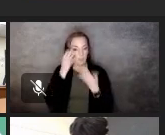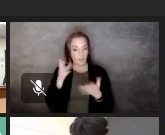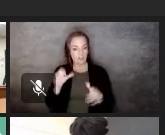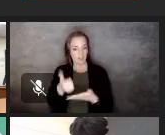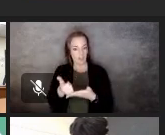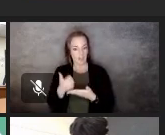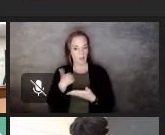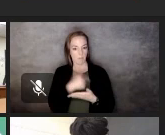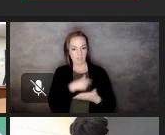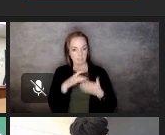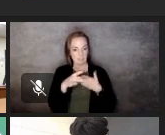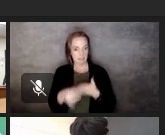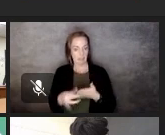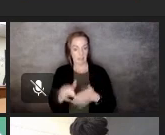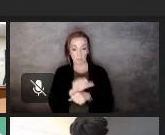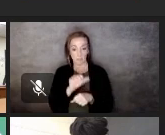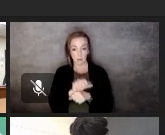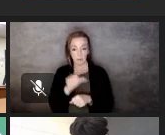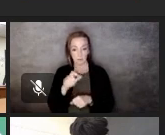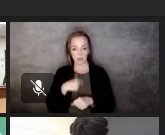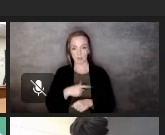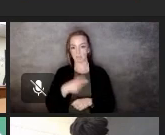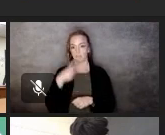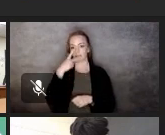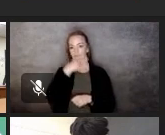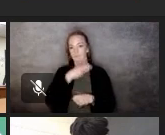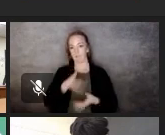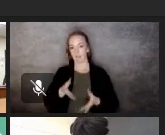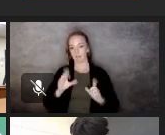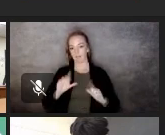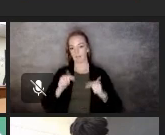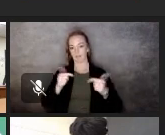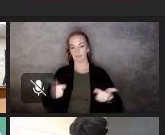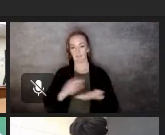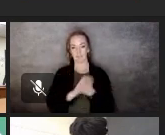stop talking and allow you all to be the experts here.